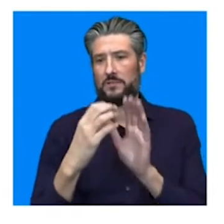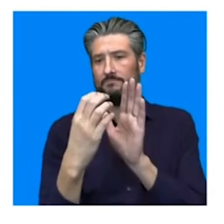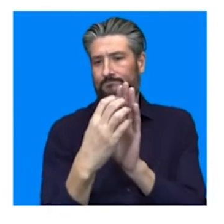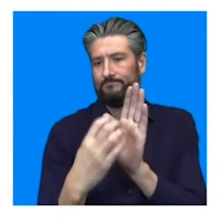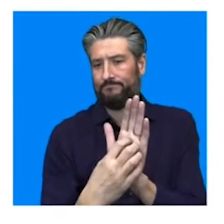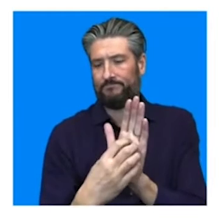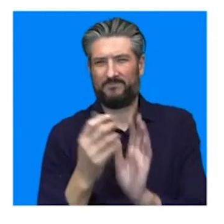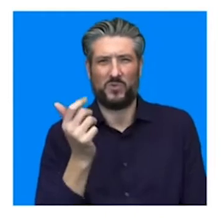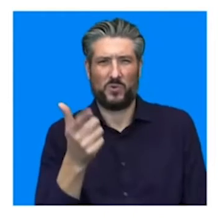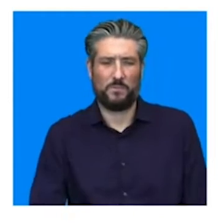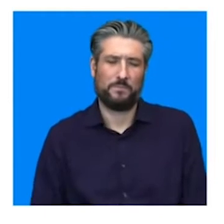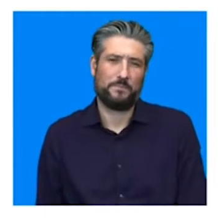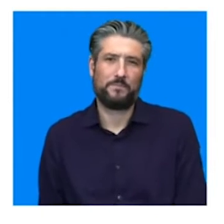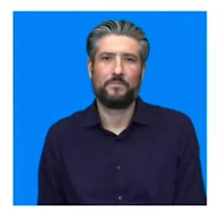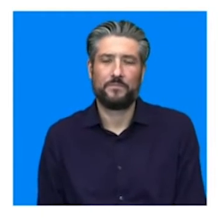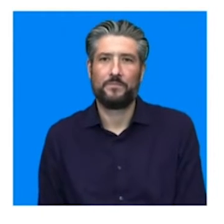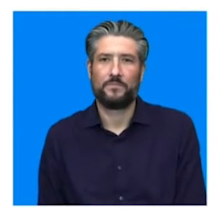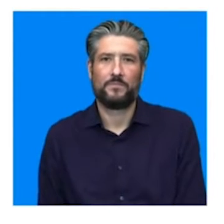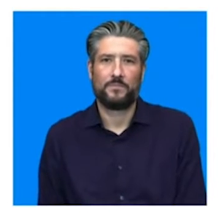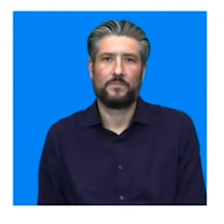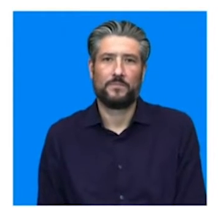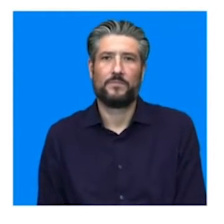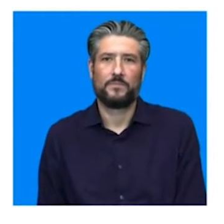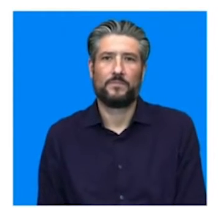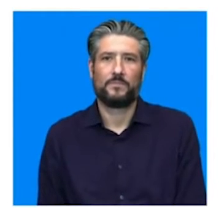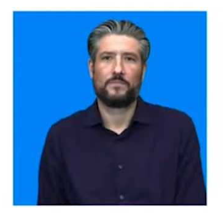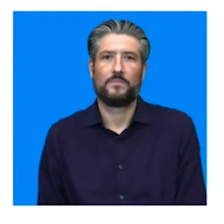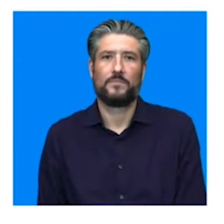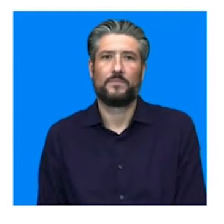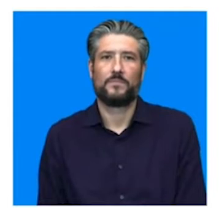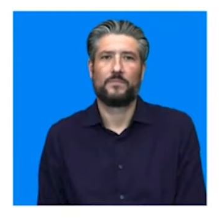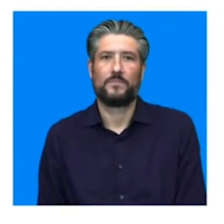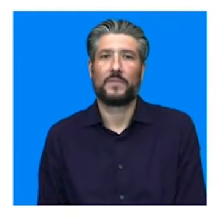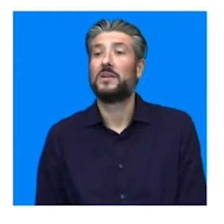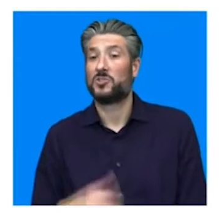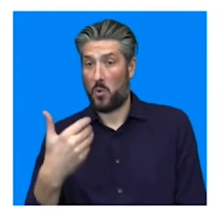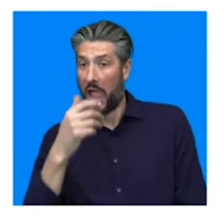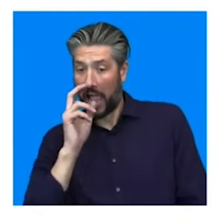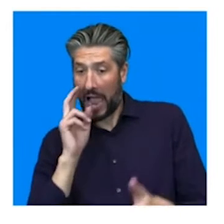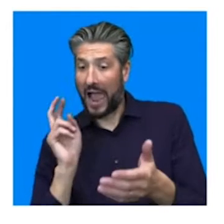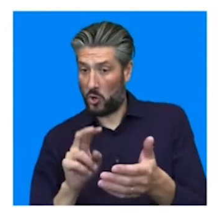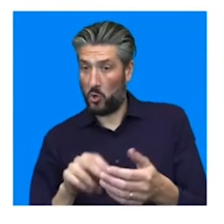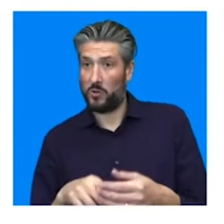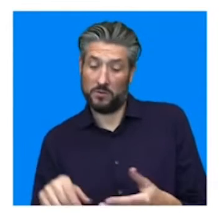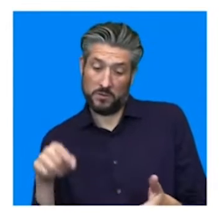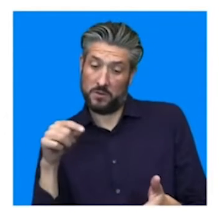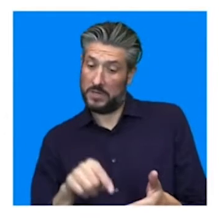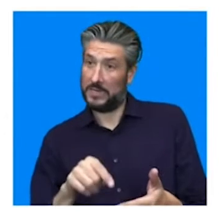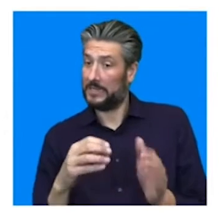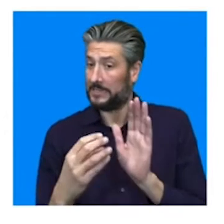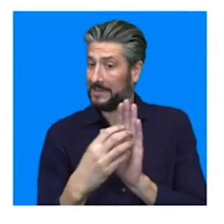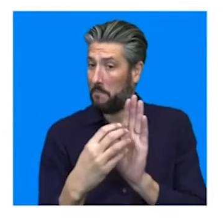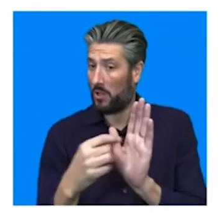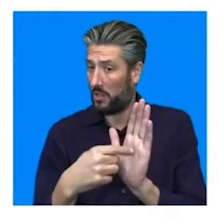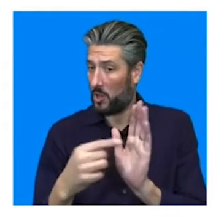They're in various places, but including in the top right-hand corner. So the question is, are those symbols good enough to meet the brief,